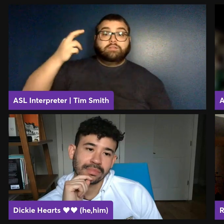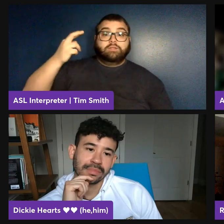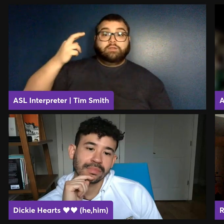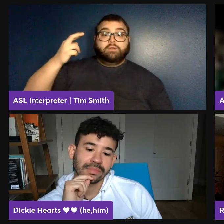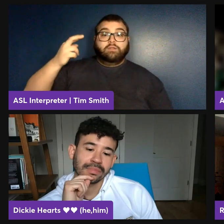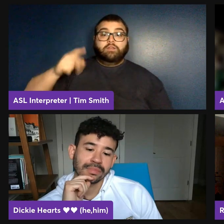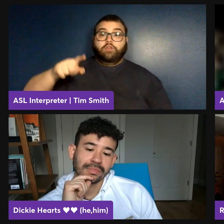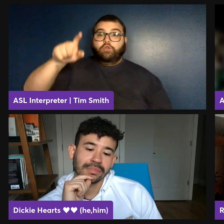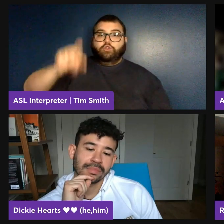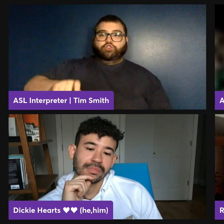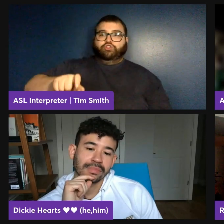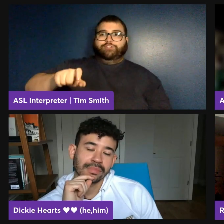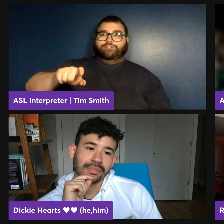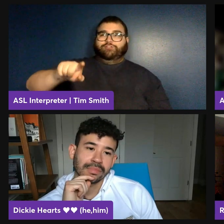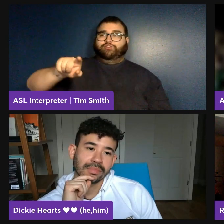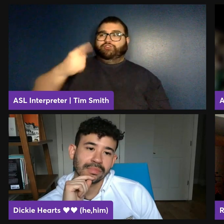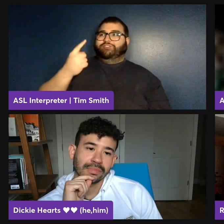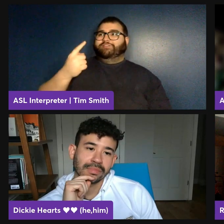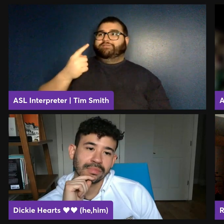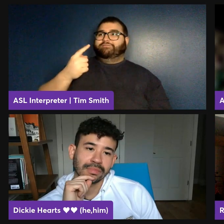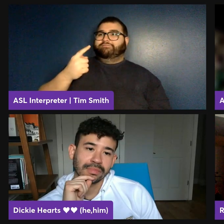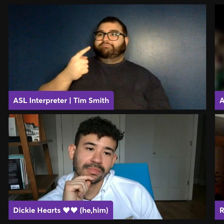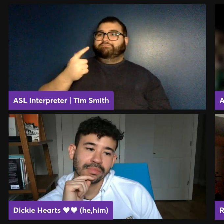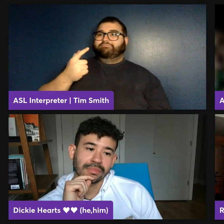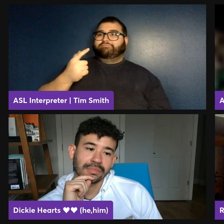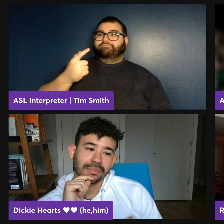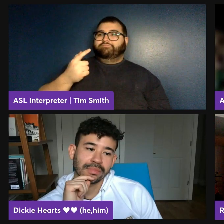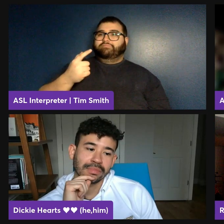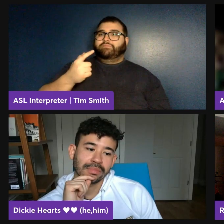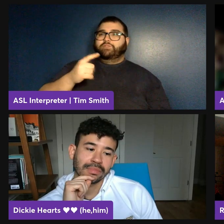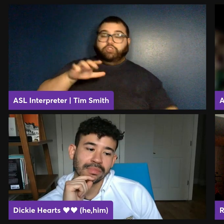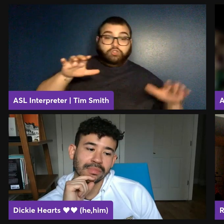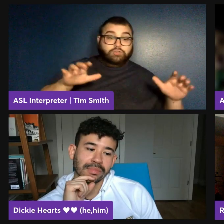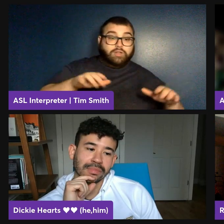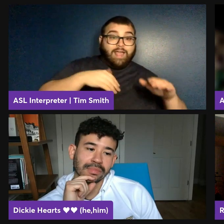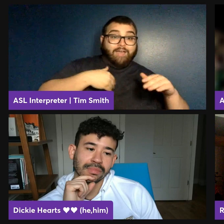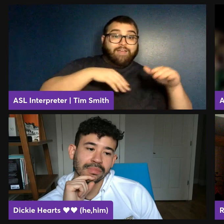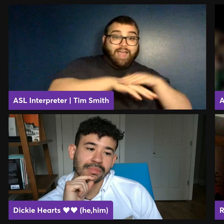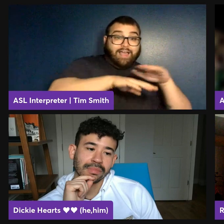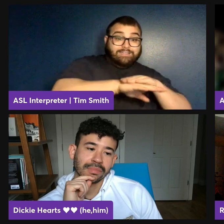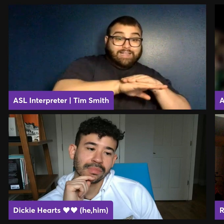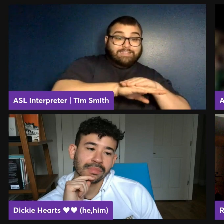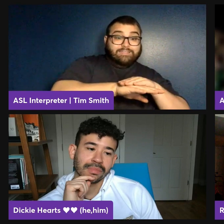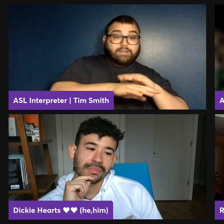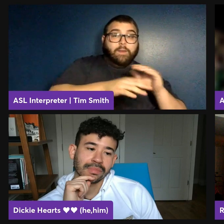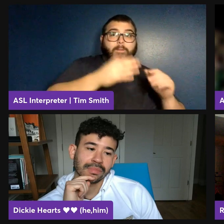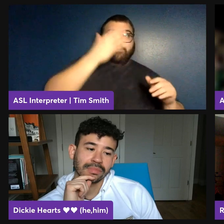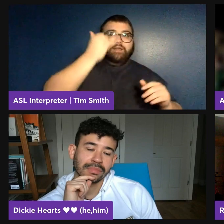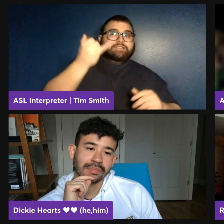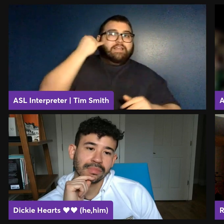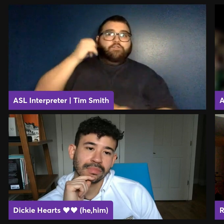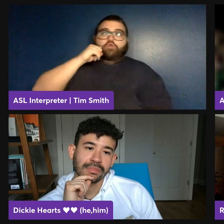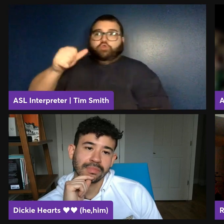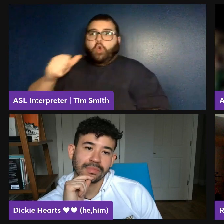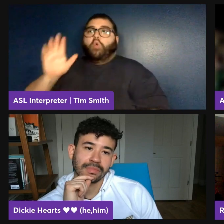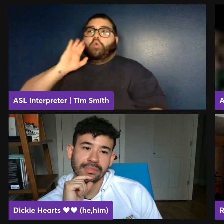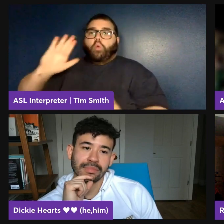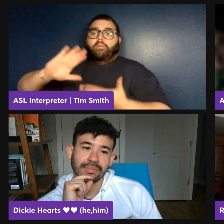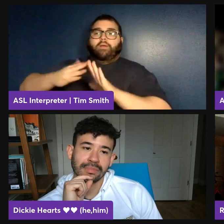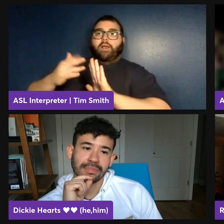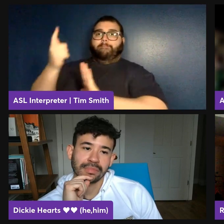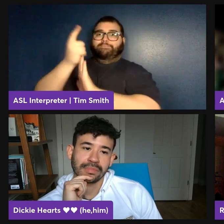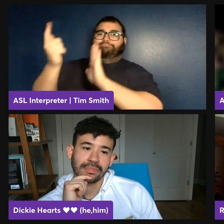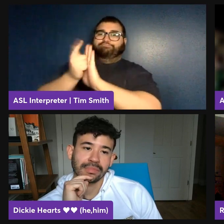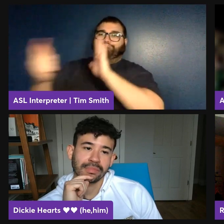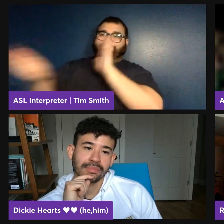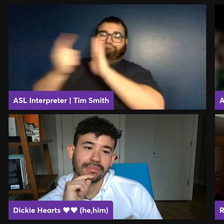you shouldn't do this just because if you don't, you can get into litigation or legislative issues.